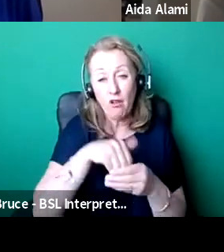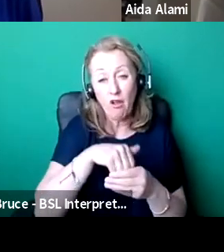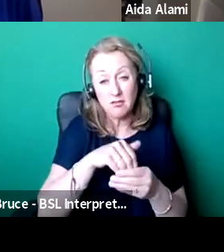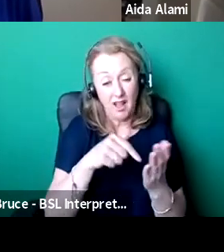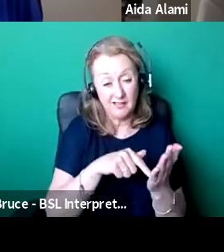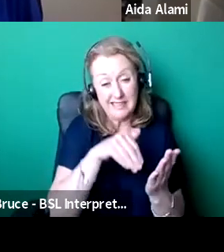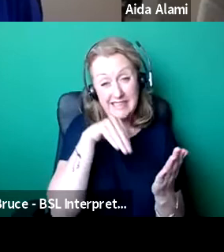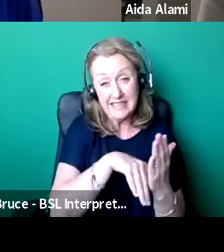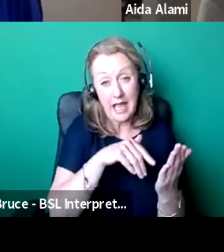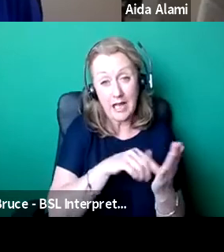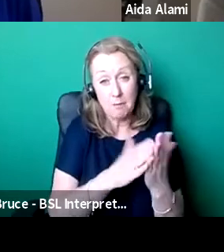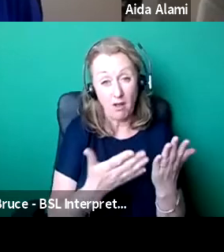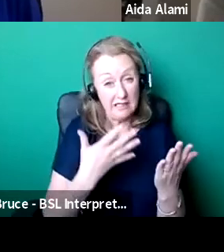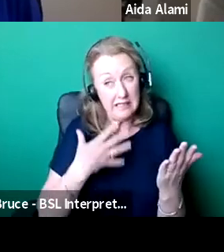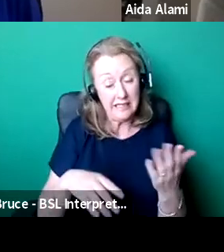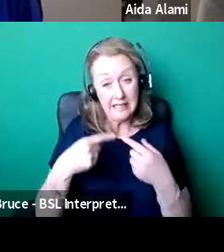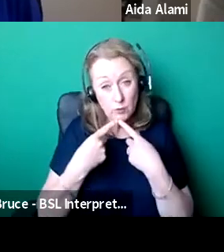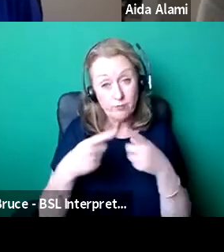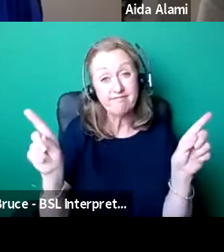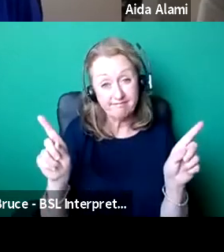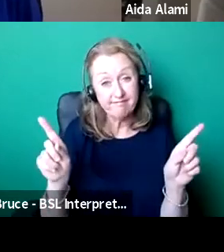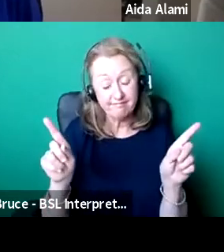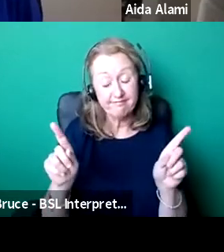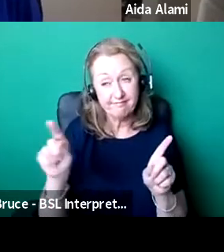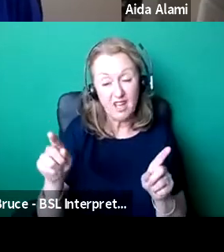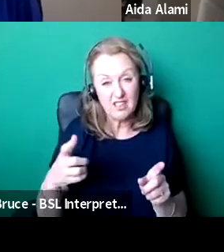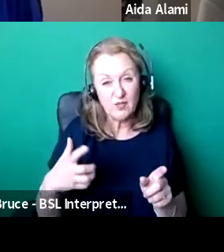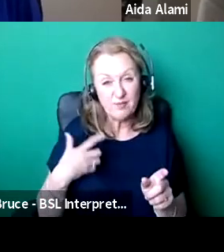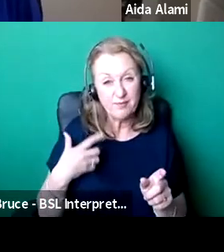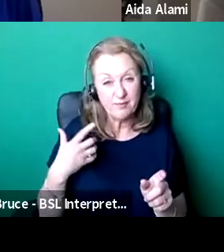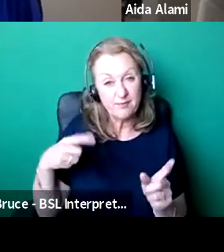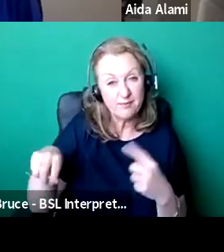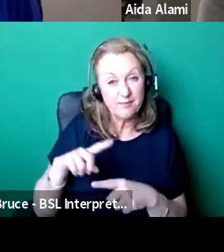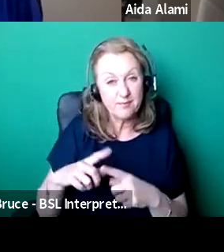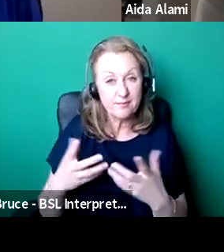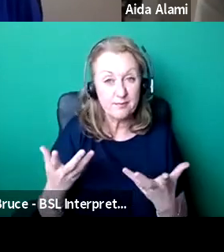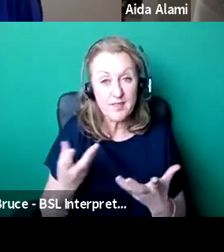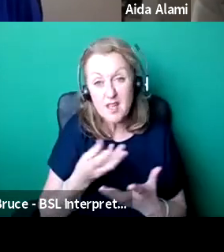there, irrespective of that agitation. The agitation shows that